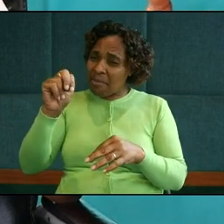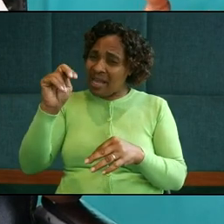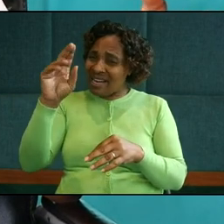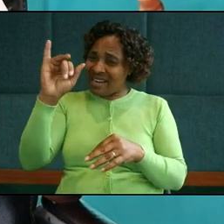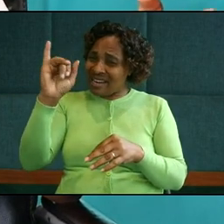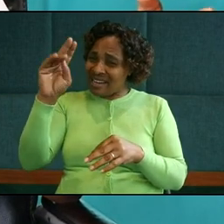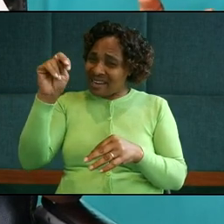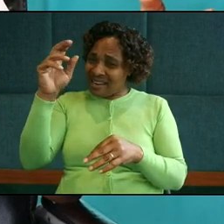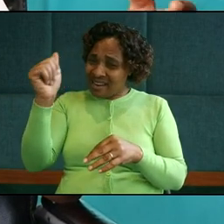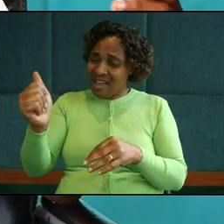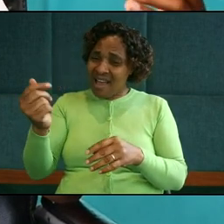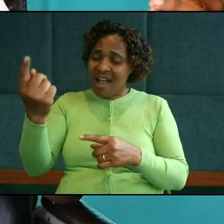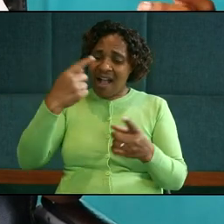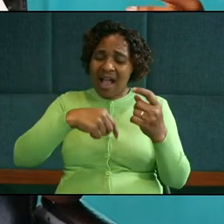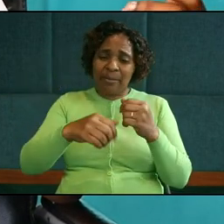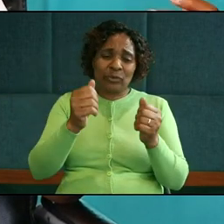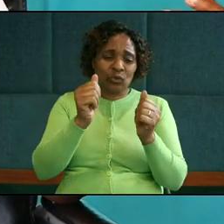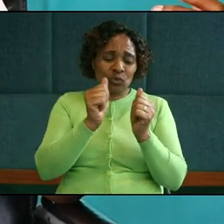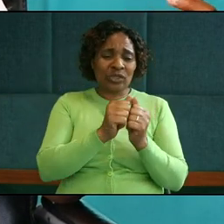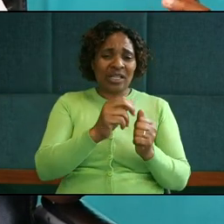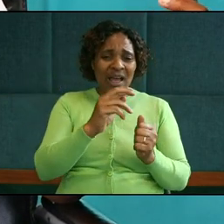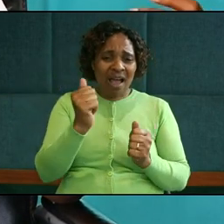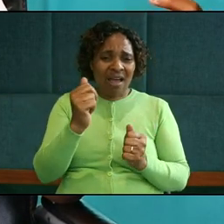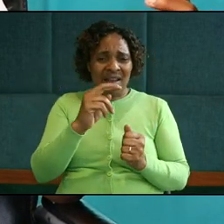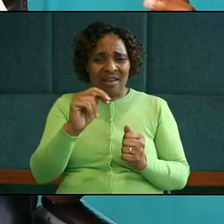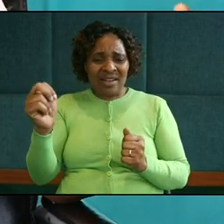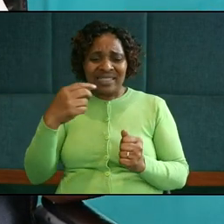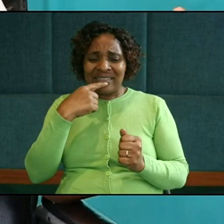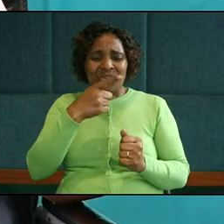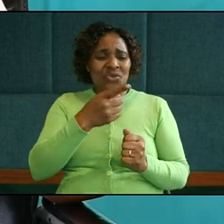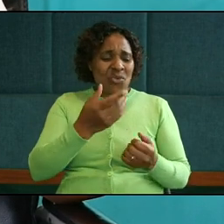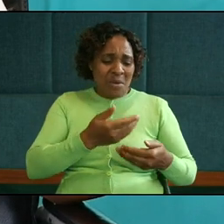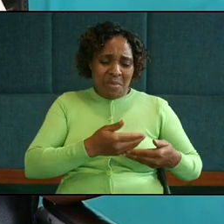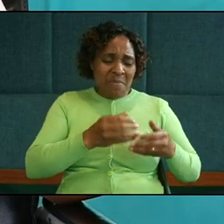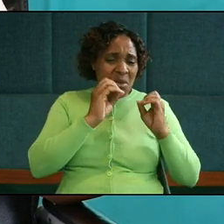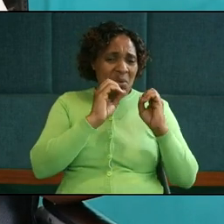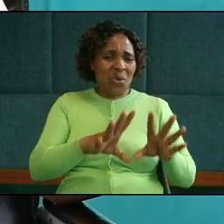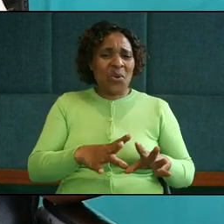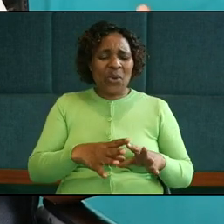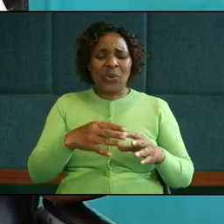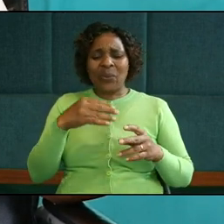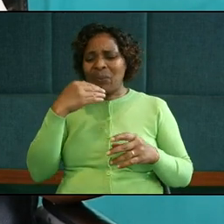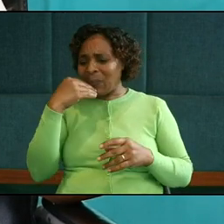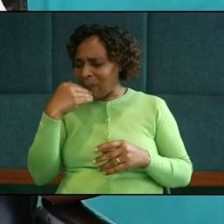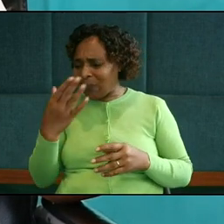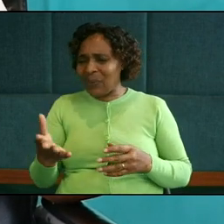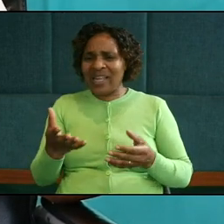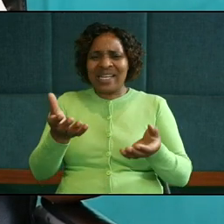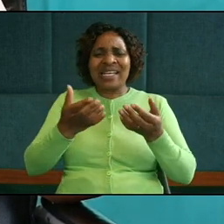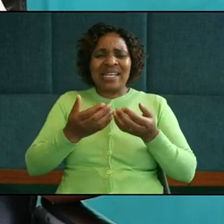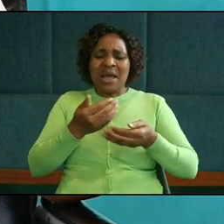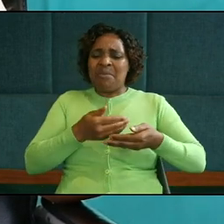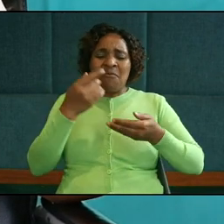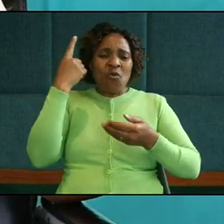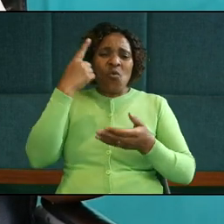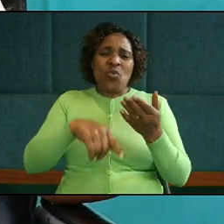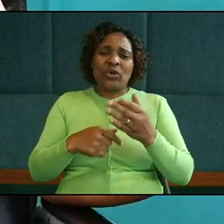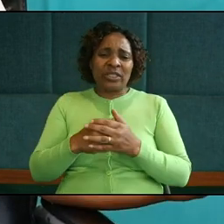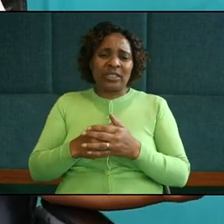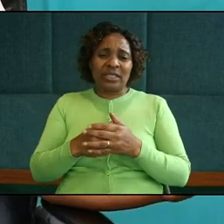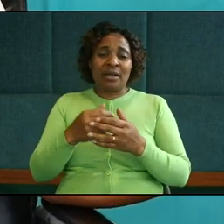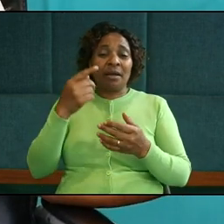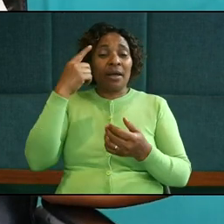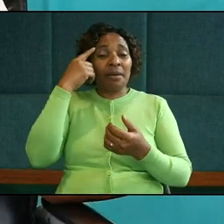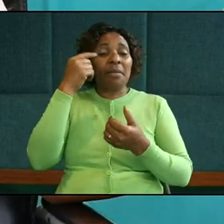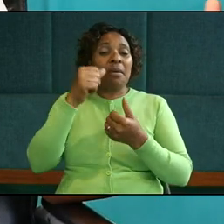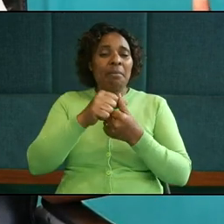says that, oh, you don't have a child, why do you need a child that badly? Yeah. And